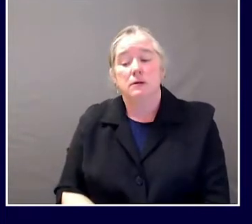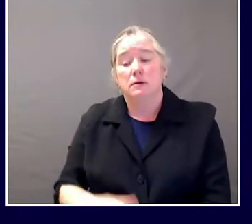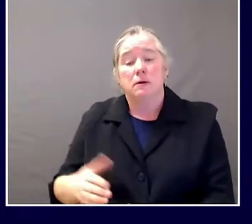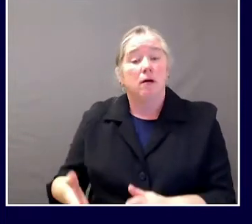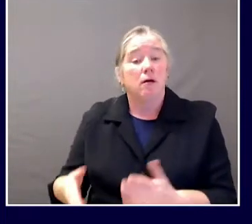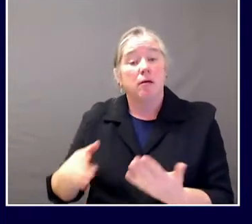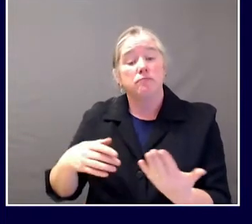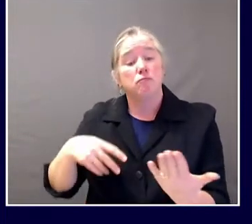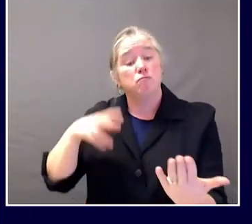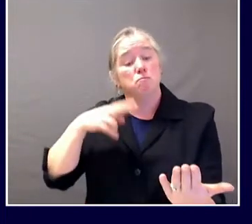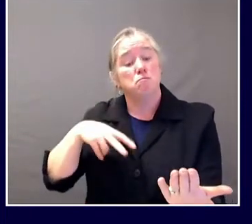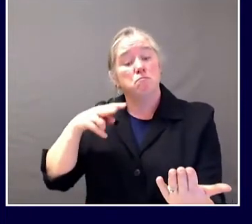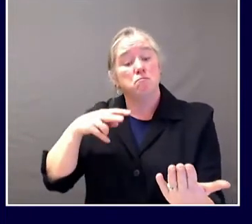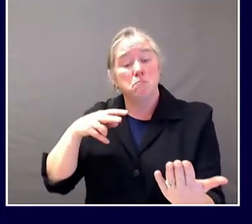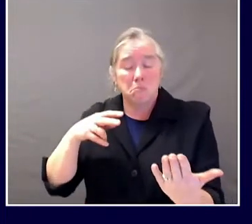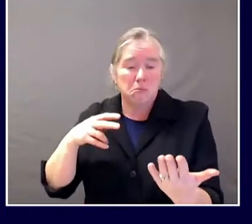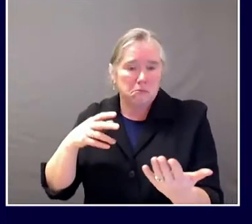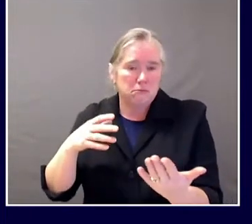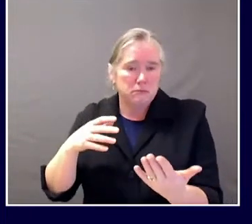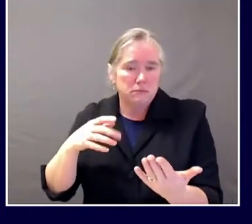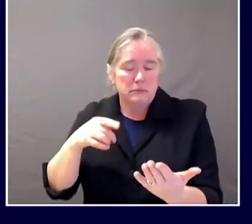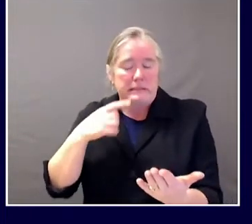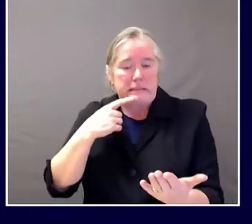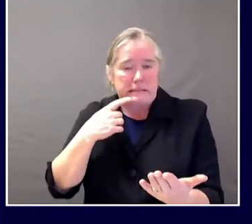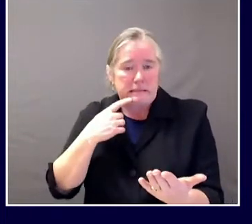making vaccines as well as all COVID-related healthcare